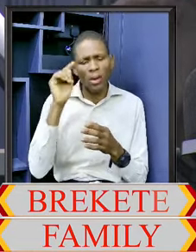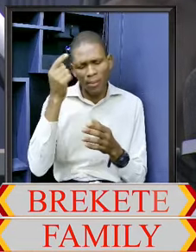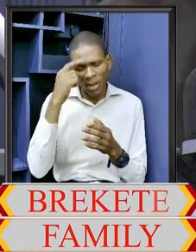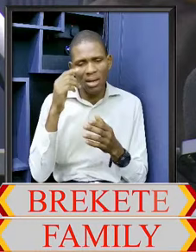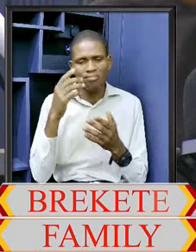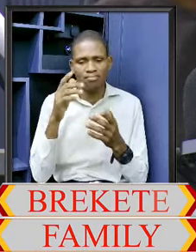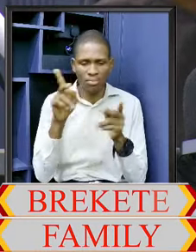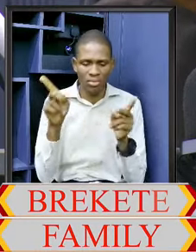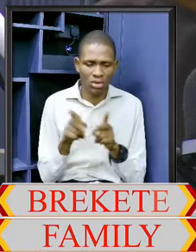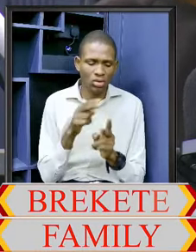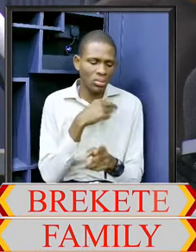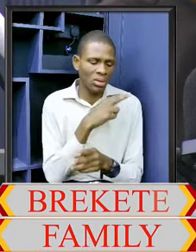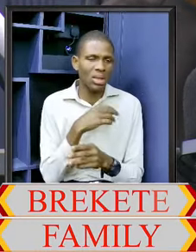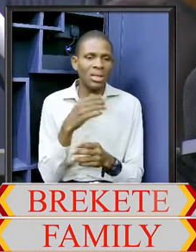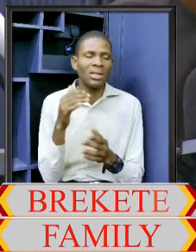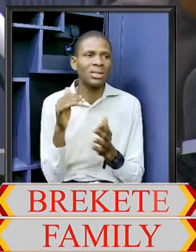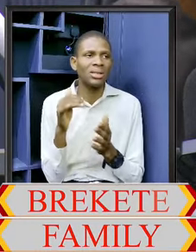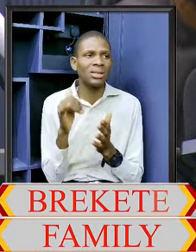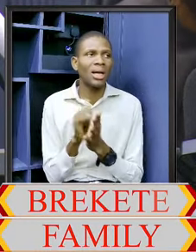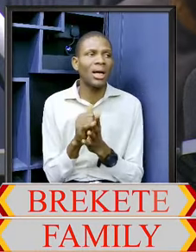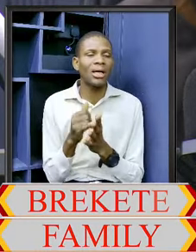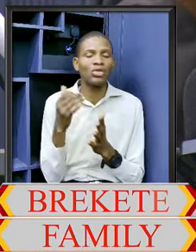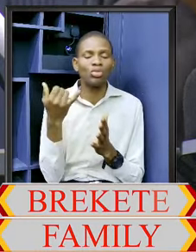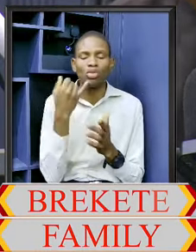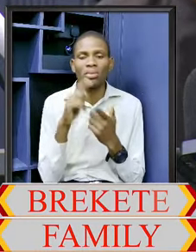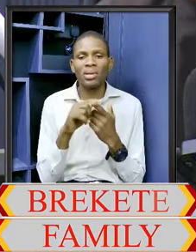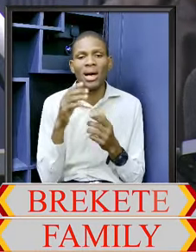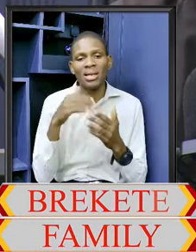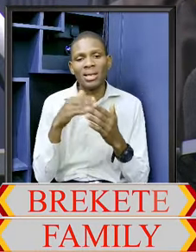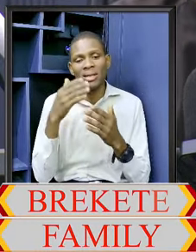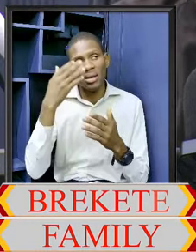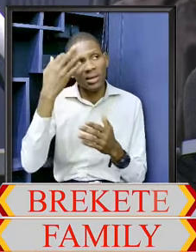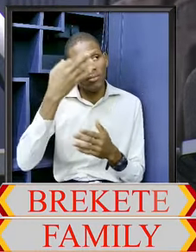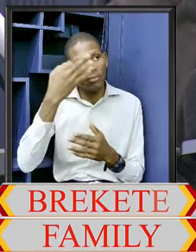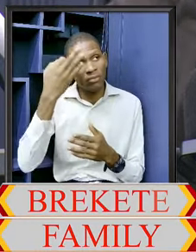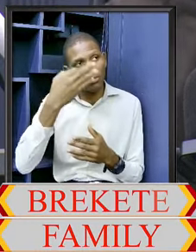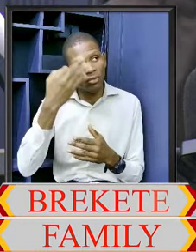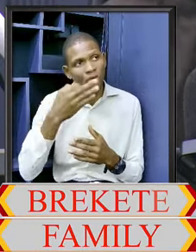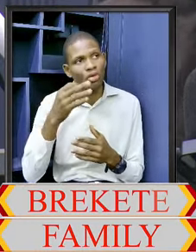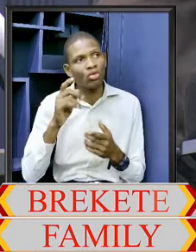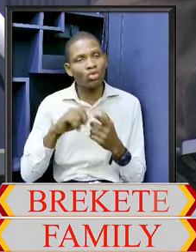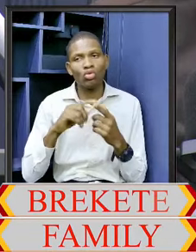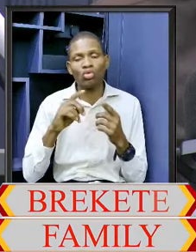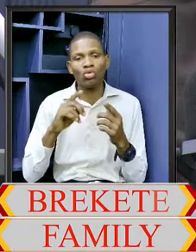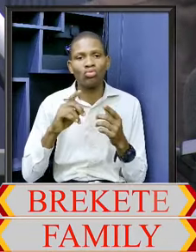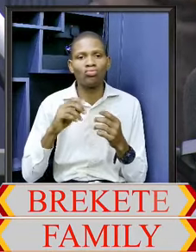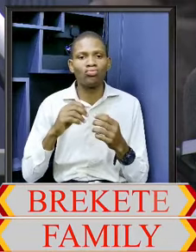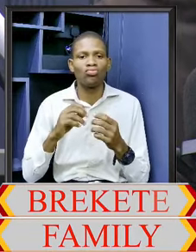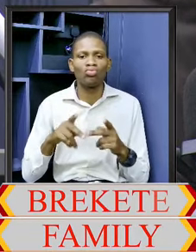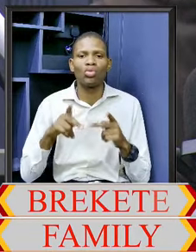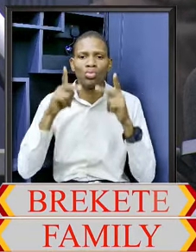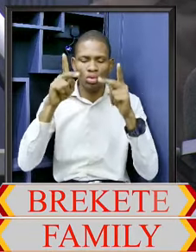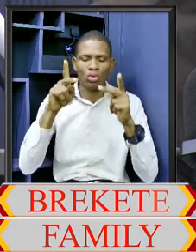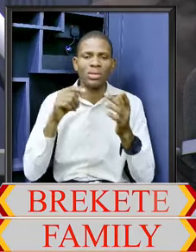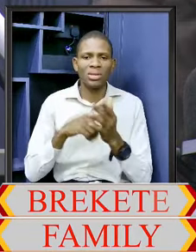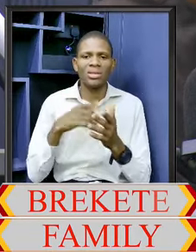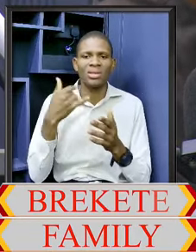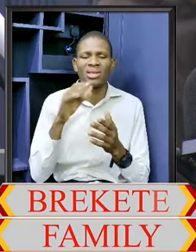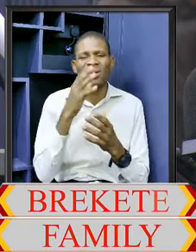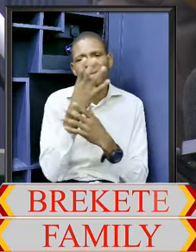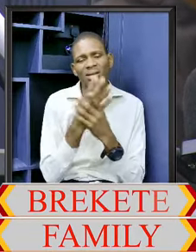hospitals, where we say they're supposed to be in the front line of promoting this. Some of them say if they lack, they slack.